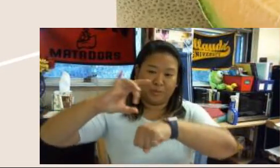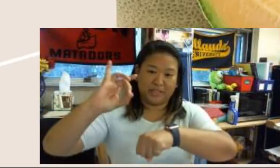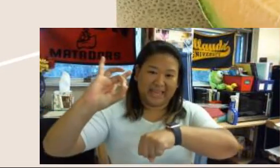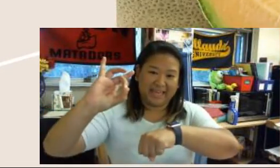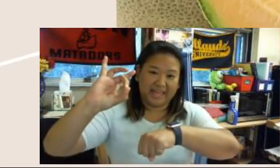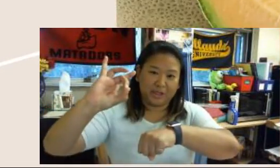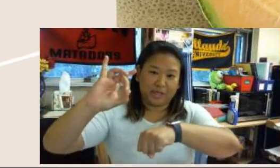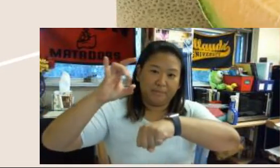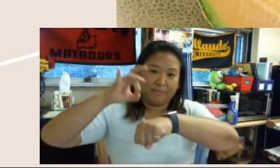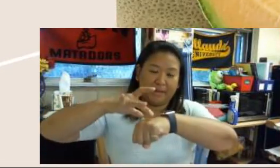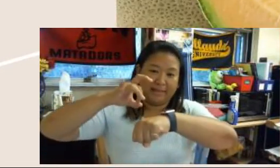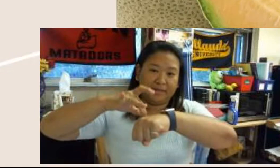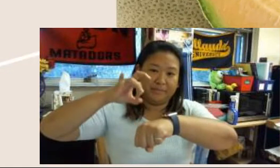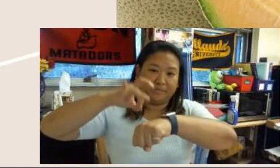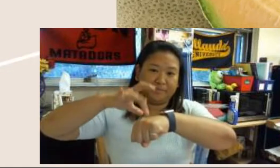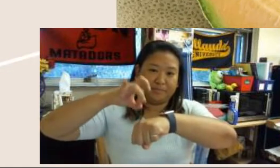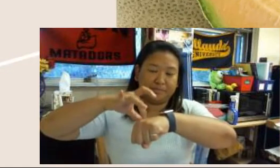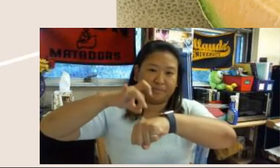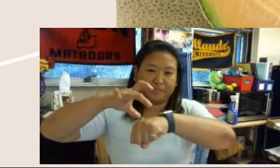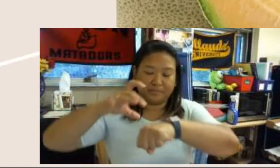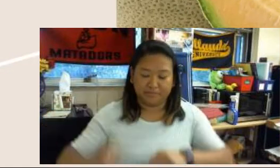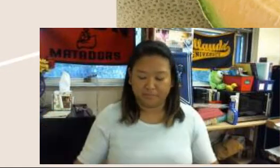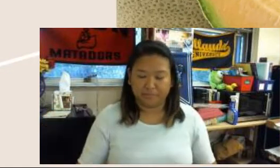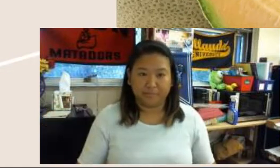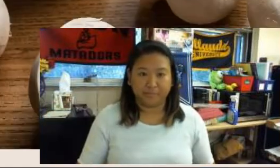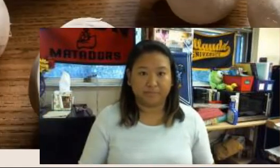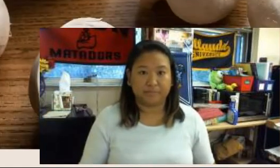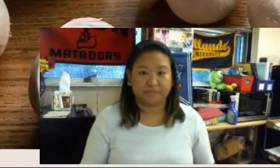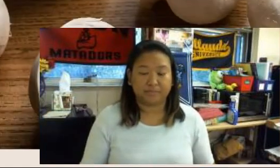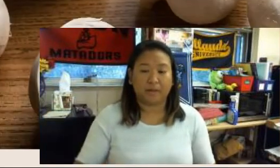Melon, that's an 8 hand shape, melon.